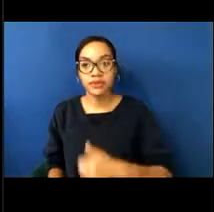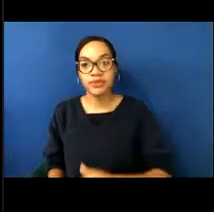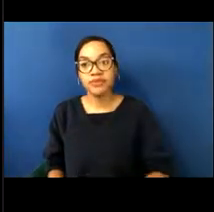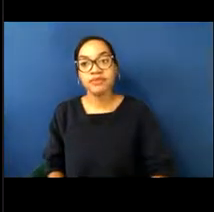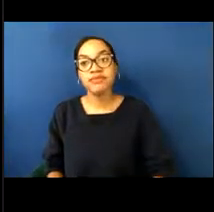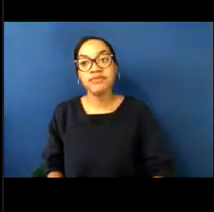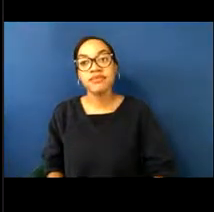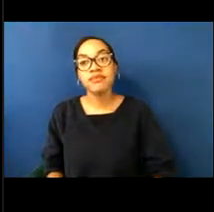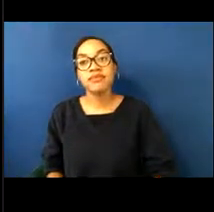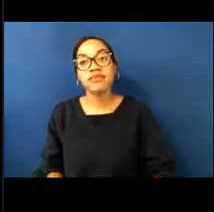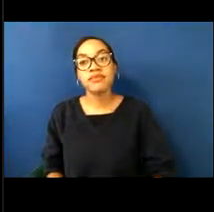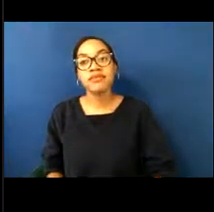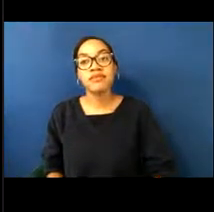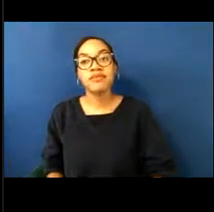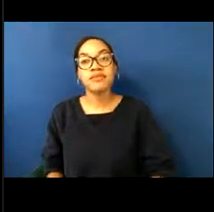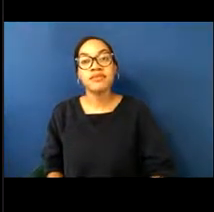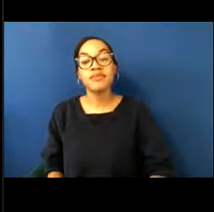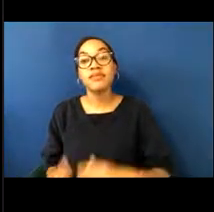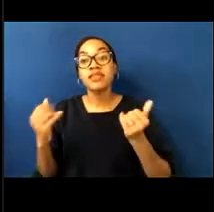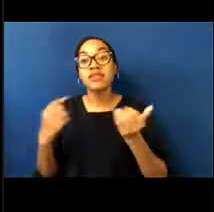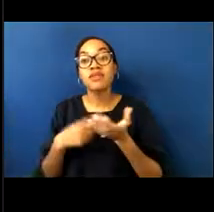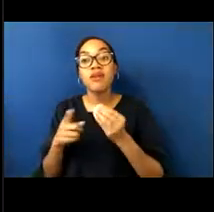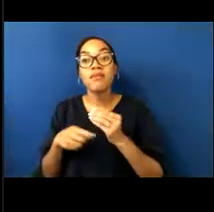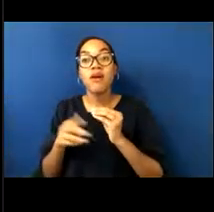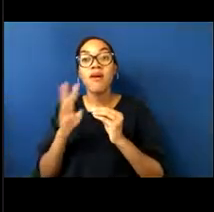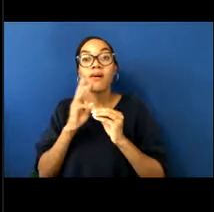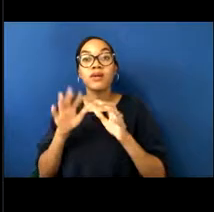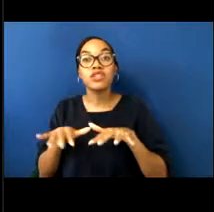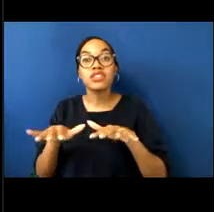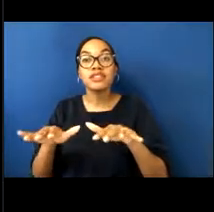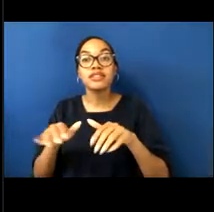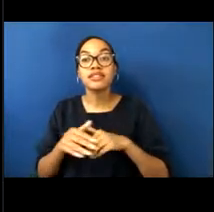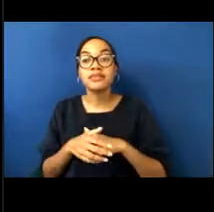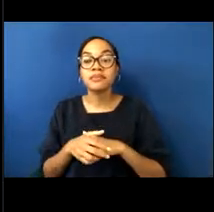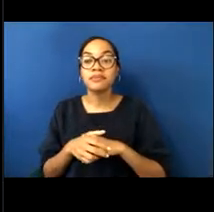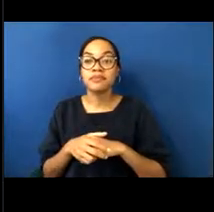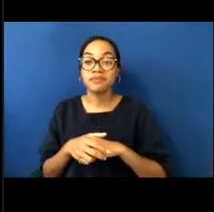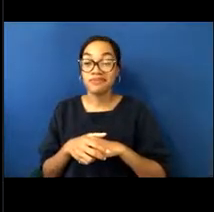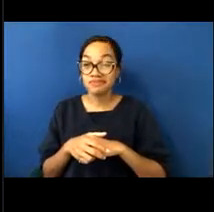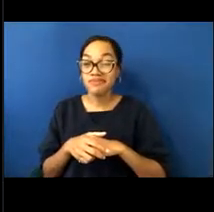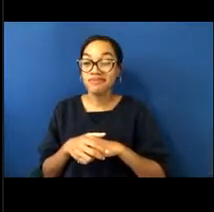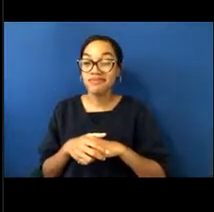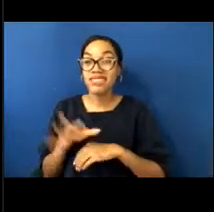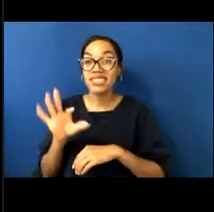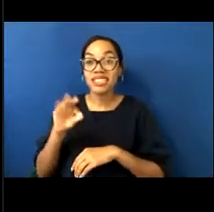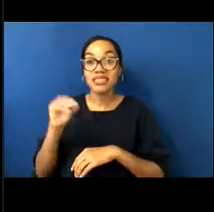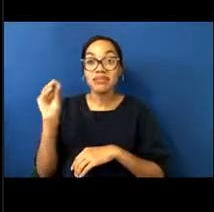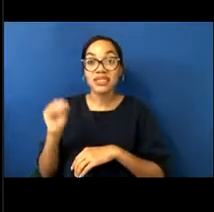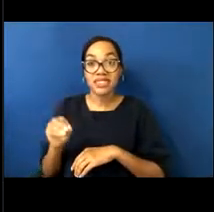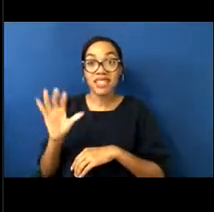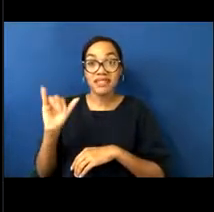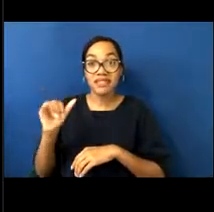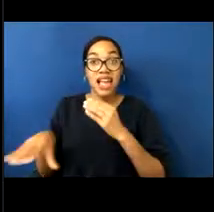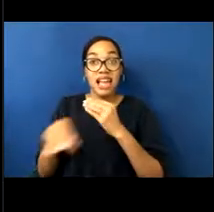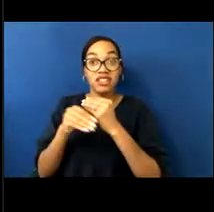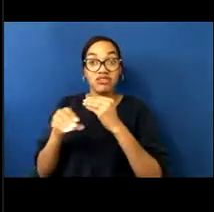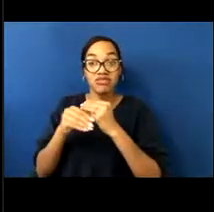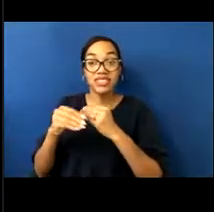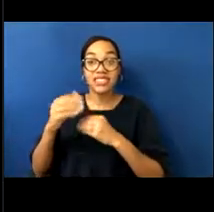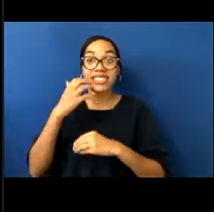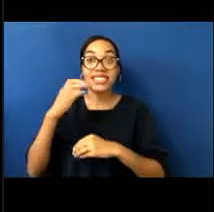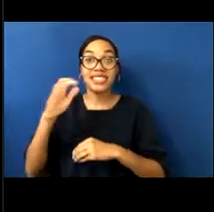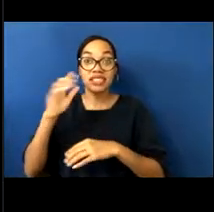Okay, so now let's move on to the oceans. It turns out that about 90% of that excess heat that I was talking about in my previous slide